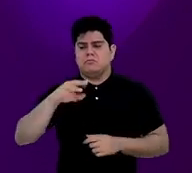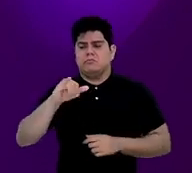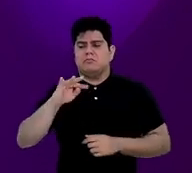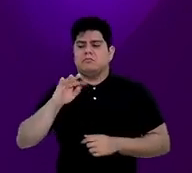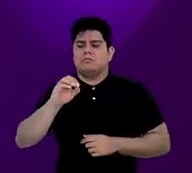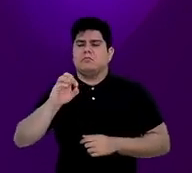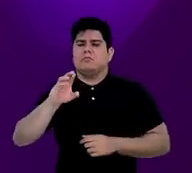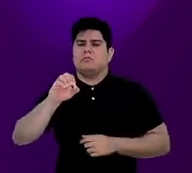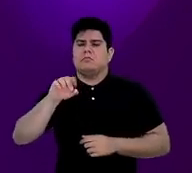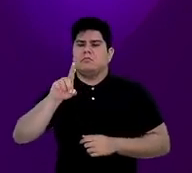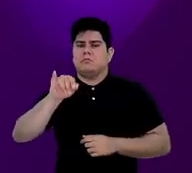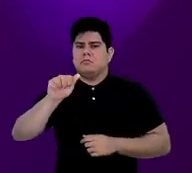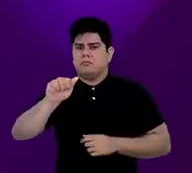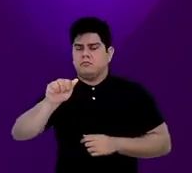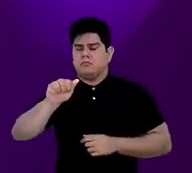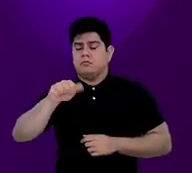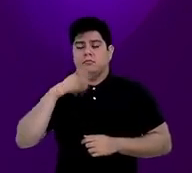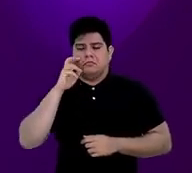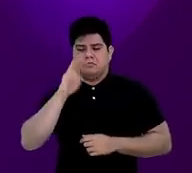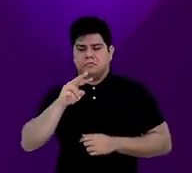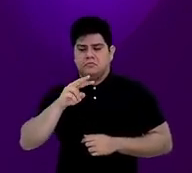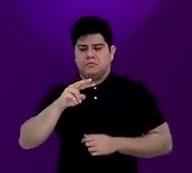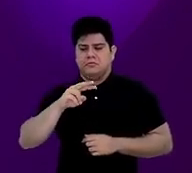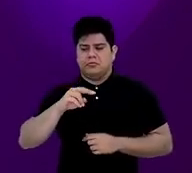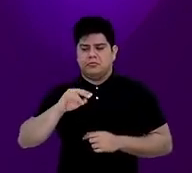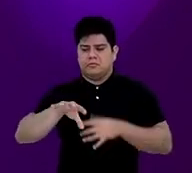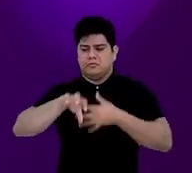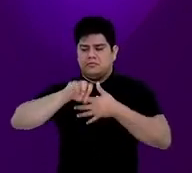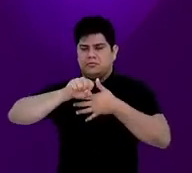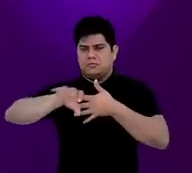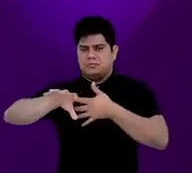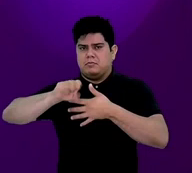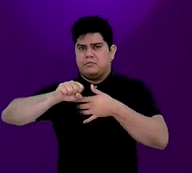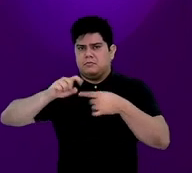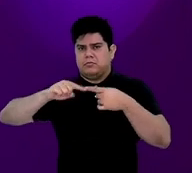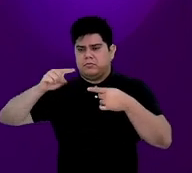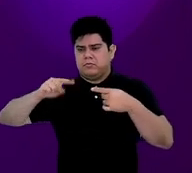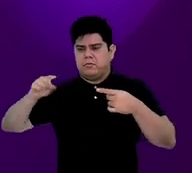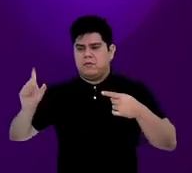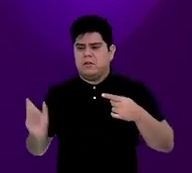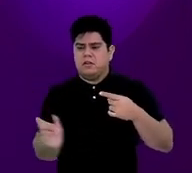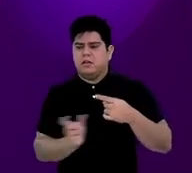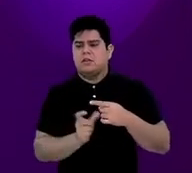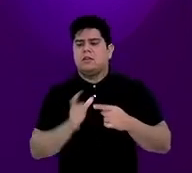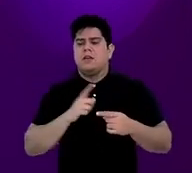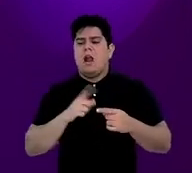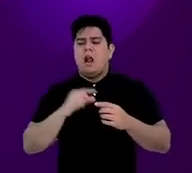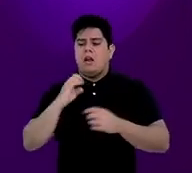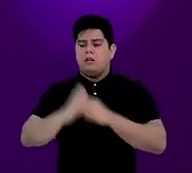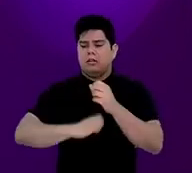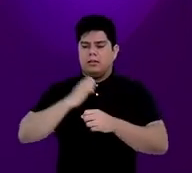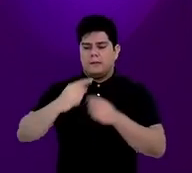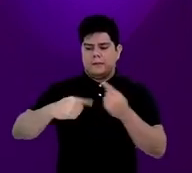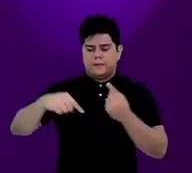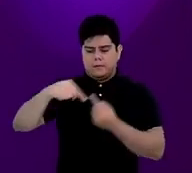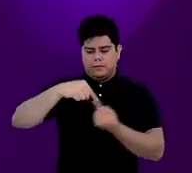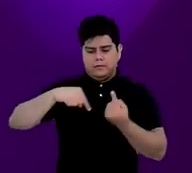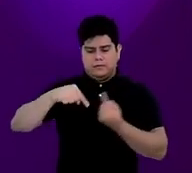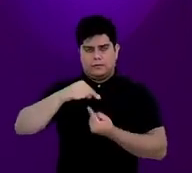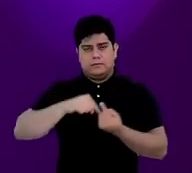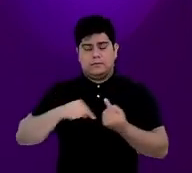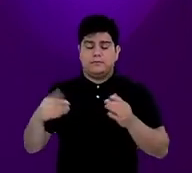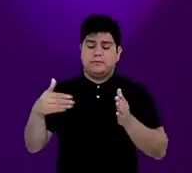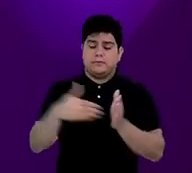in the mitochondria with the electrons hopping along until finally you get ATP formed from